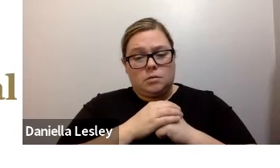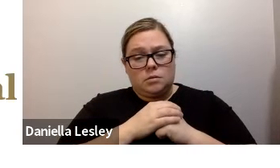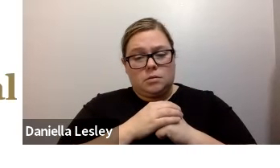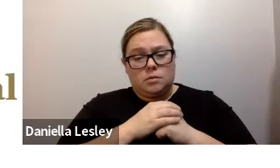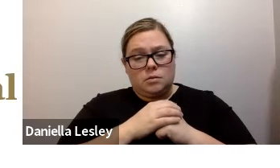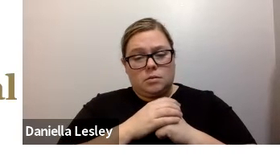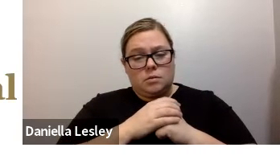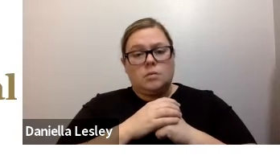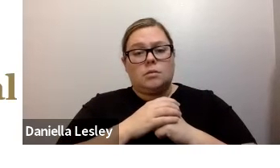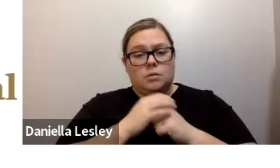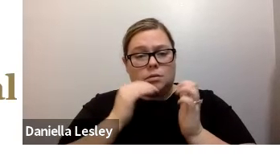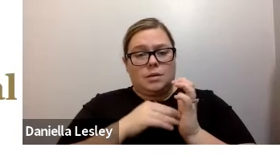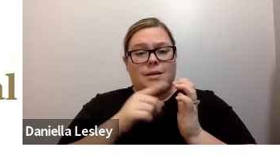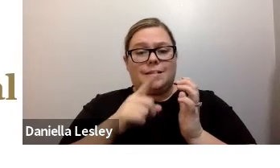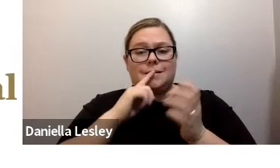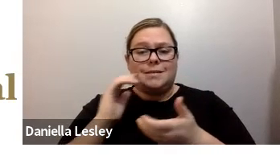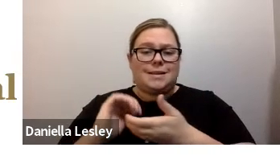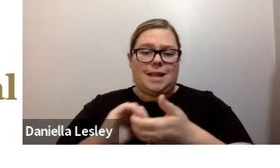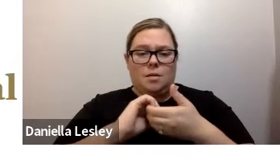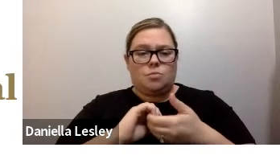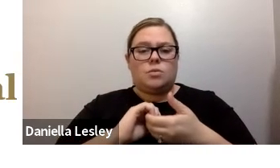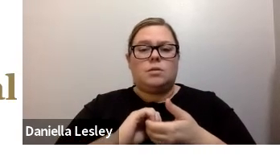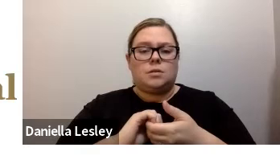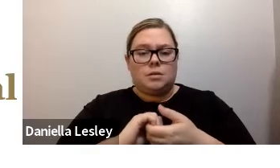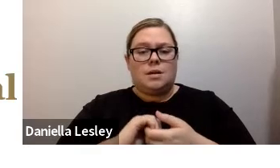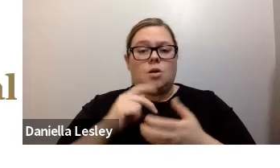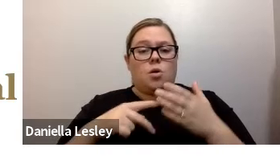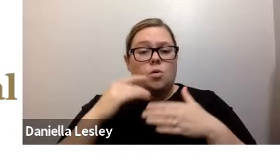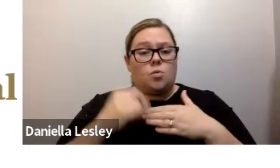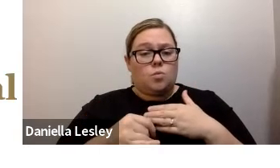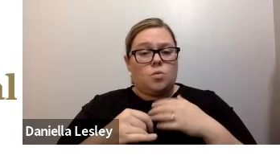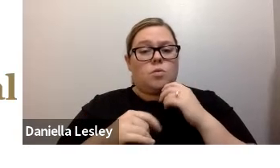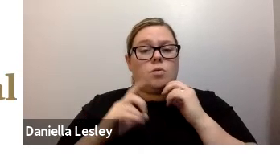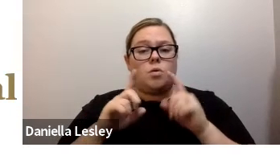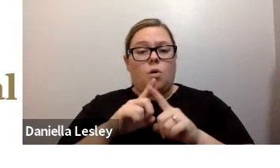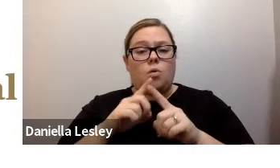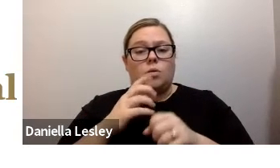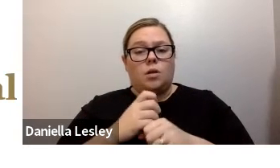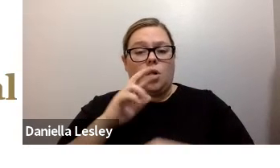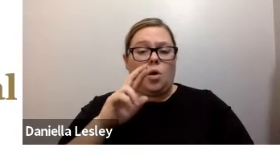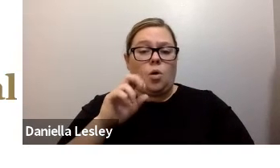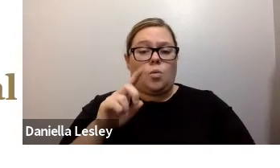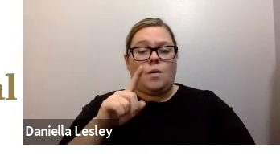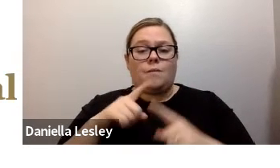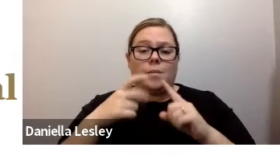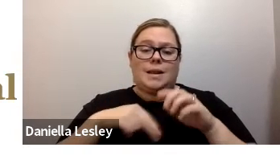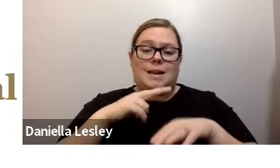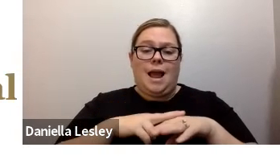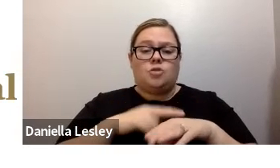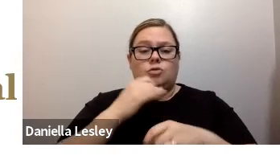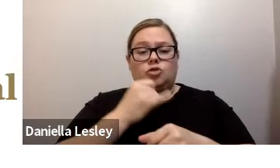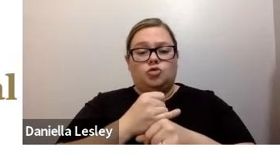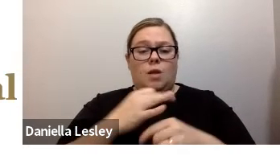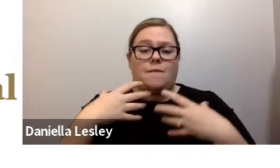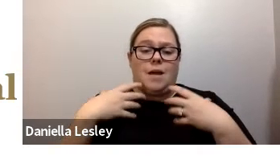And again, this is a collaboration. The project has also led us to get an R01 from National Institutes of Health, where I'm